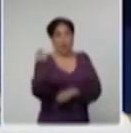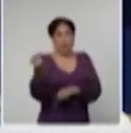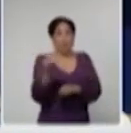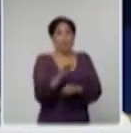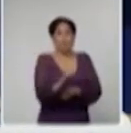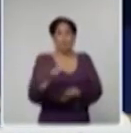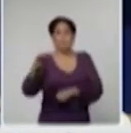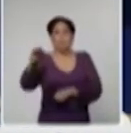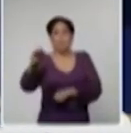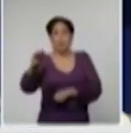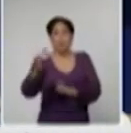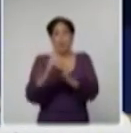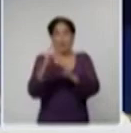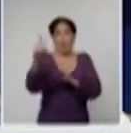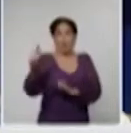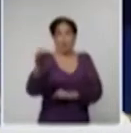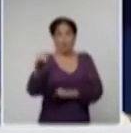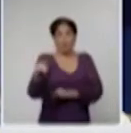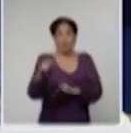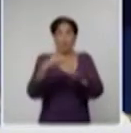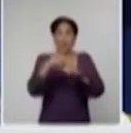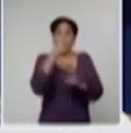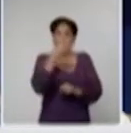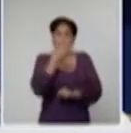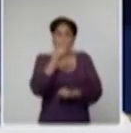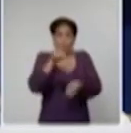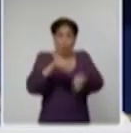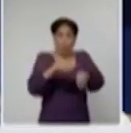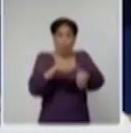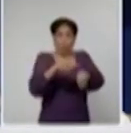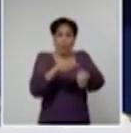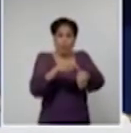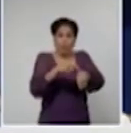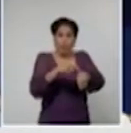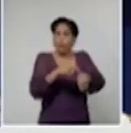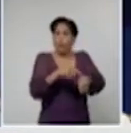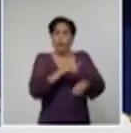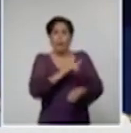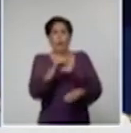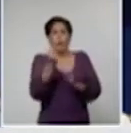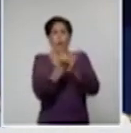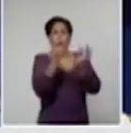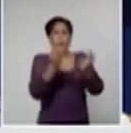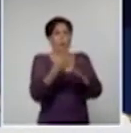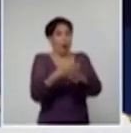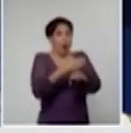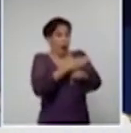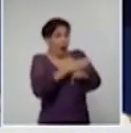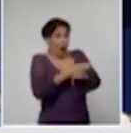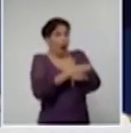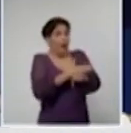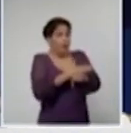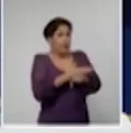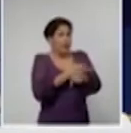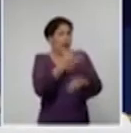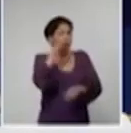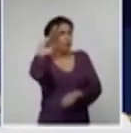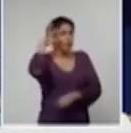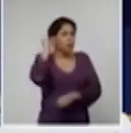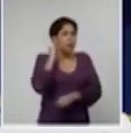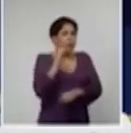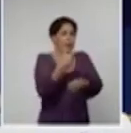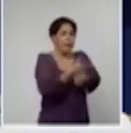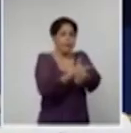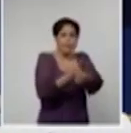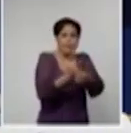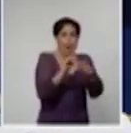that are used in these treatments are a result of Cuban science. And some of the protocols